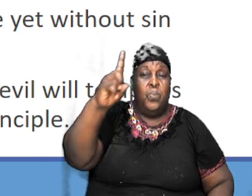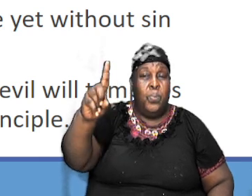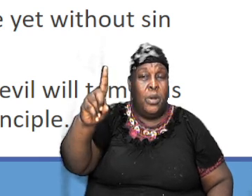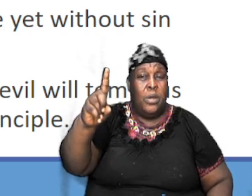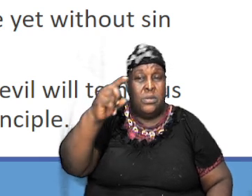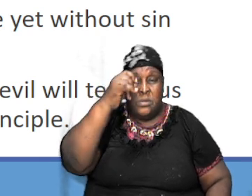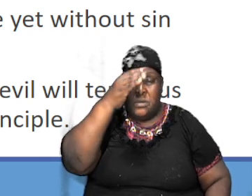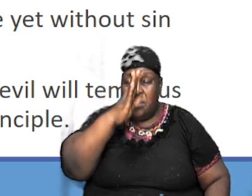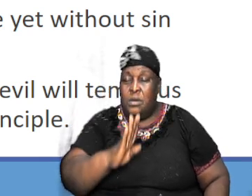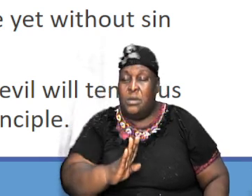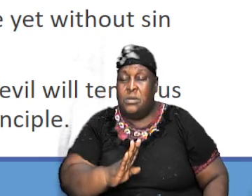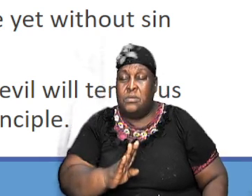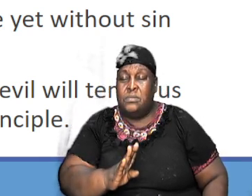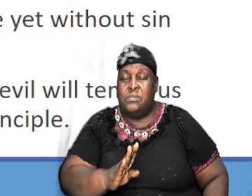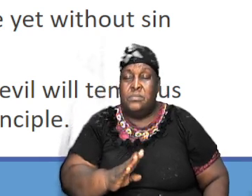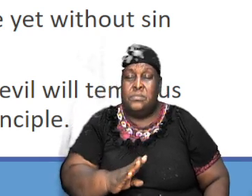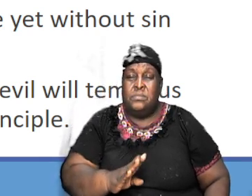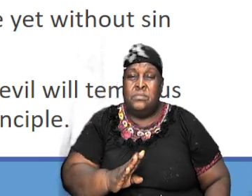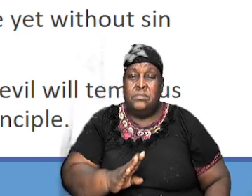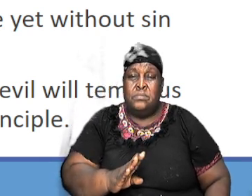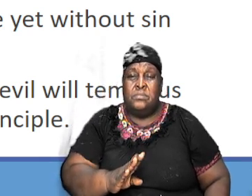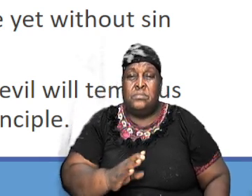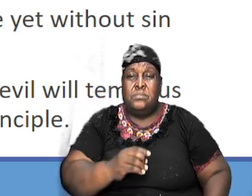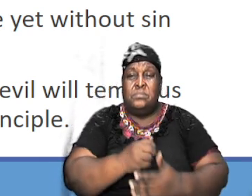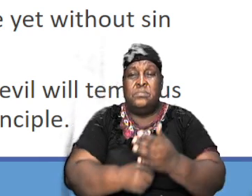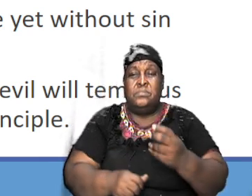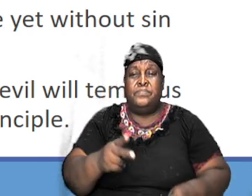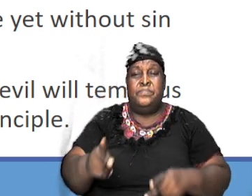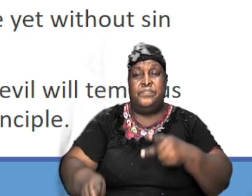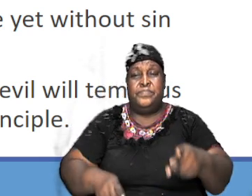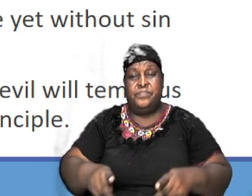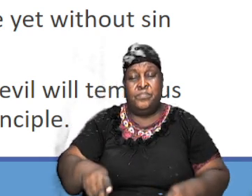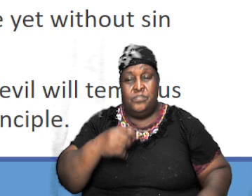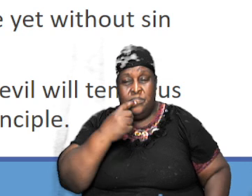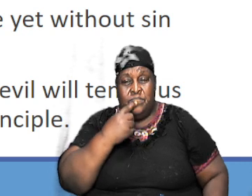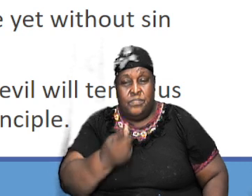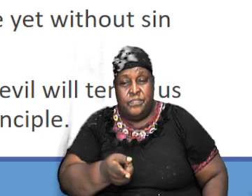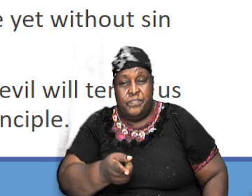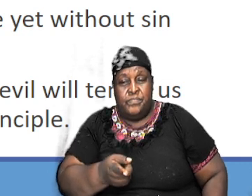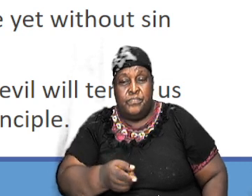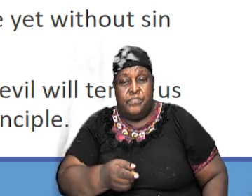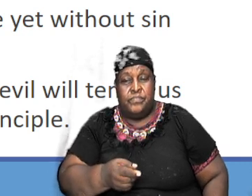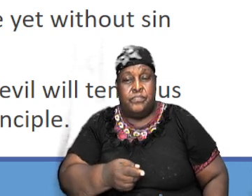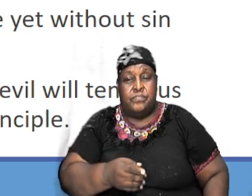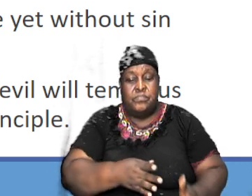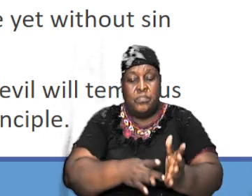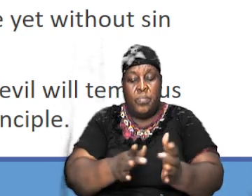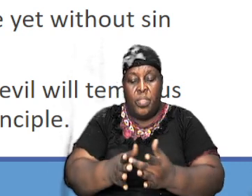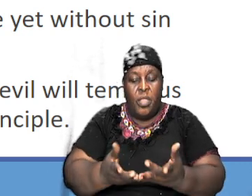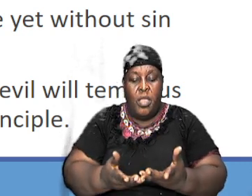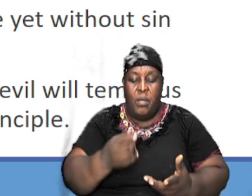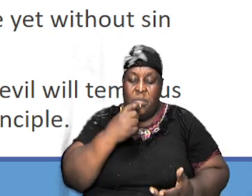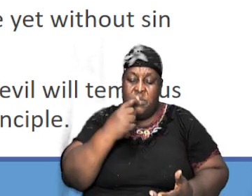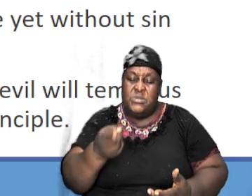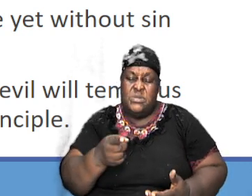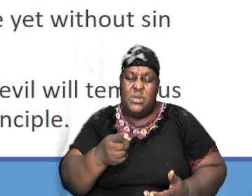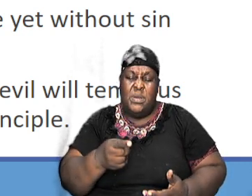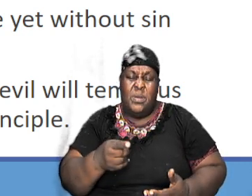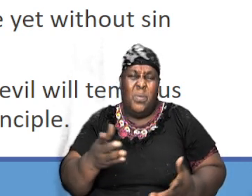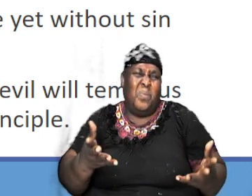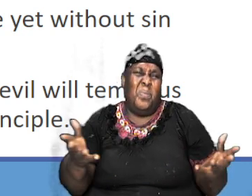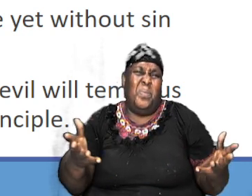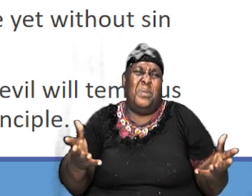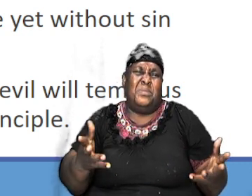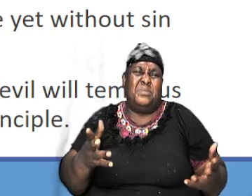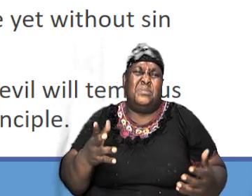one God. Now, some person says, well, when the Bible says one God, what does one God